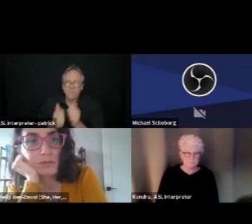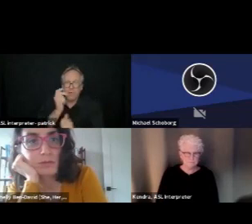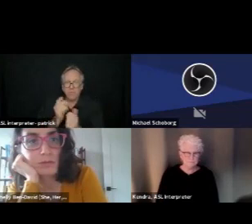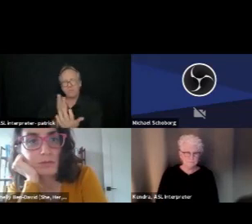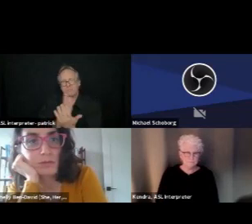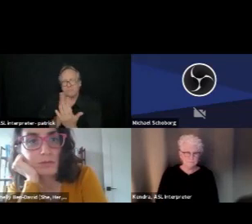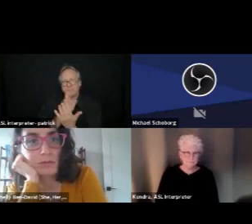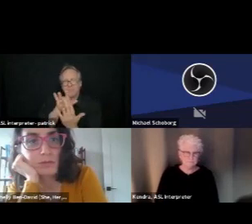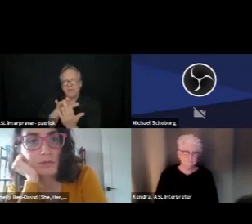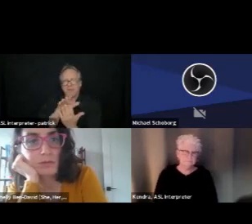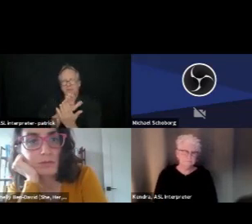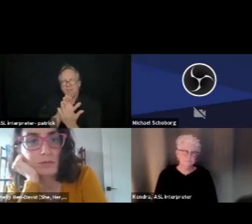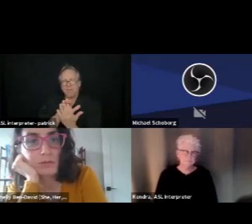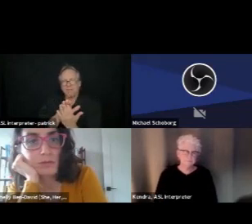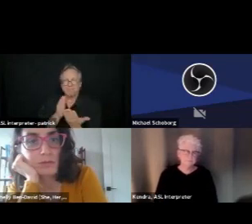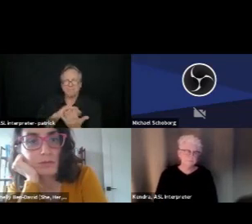middle.